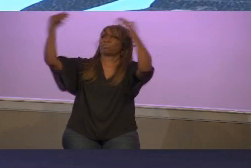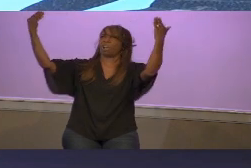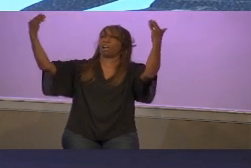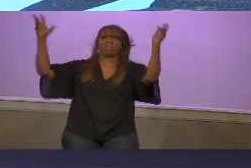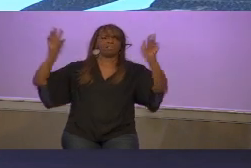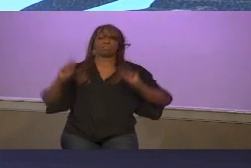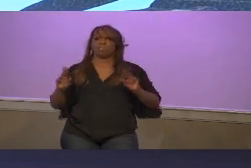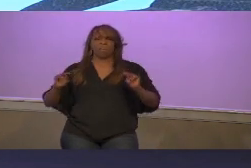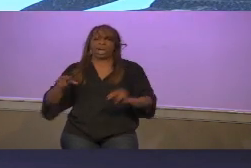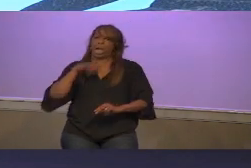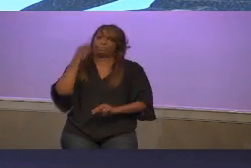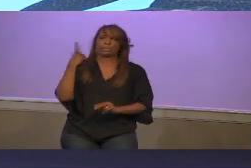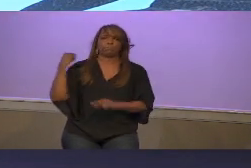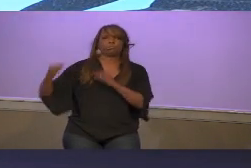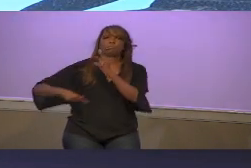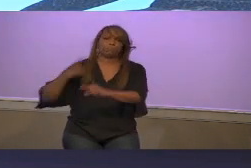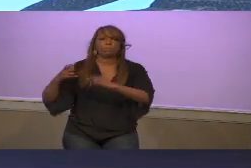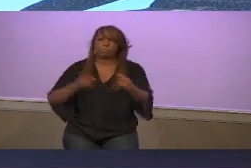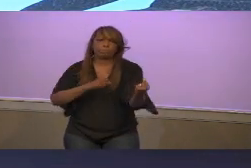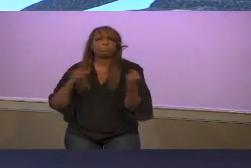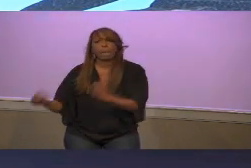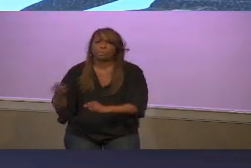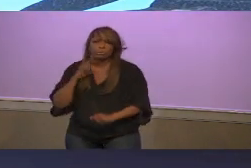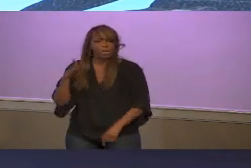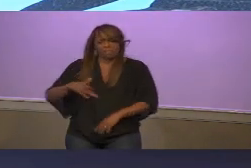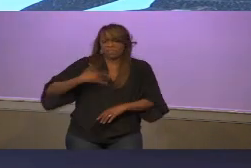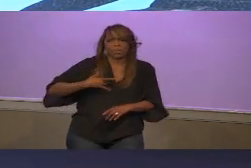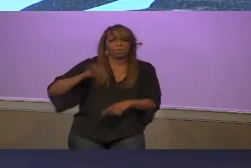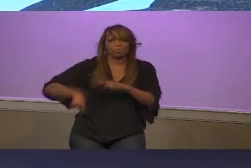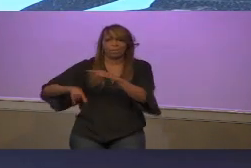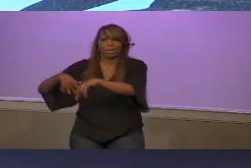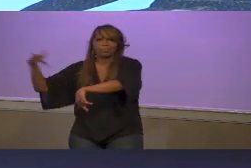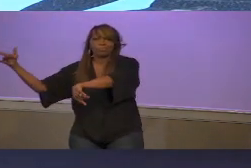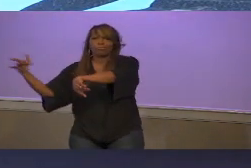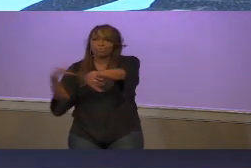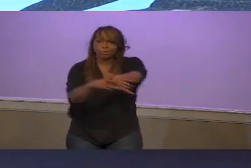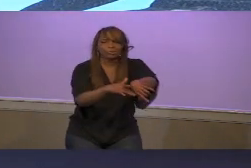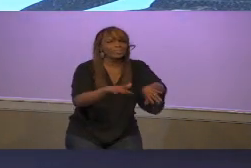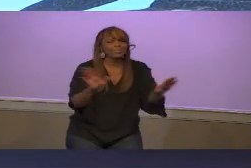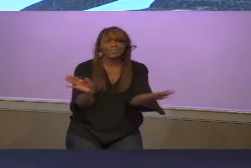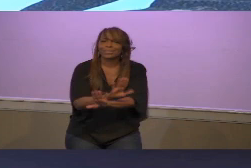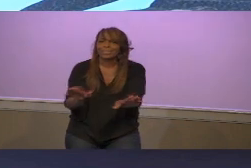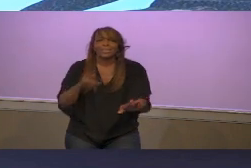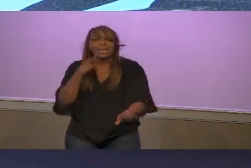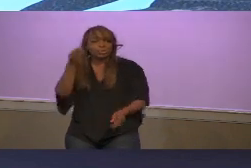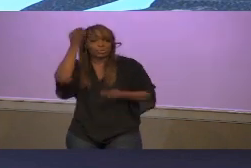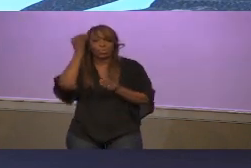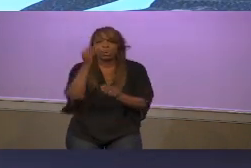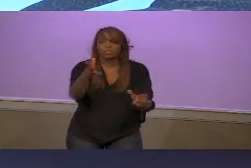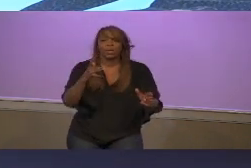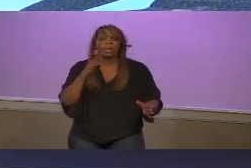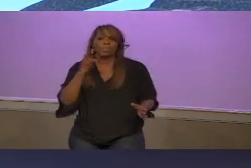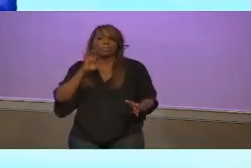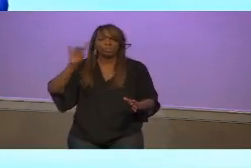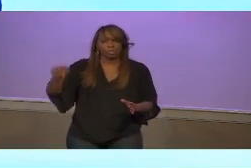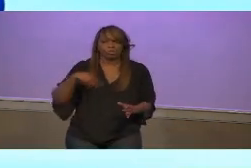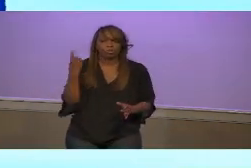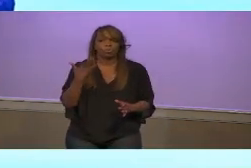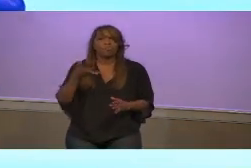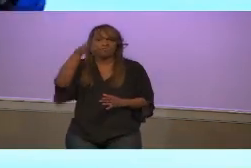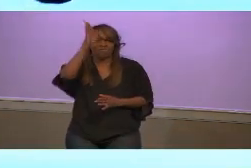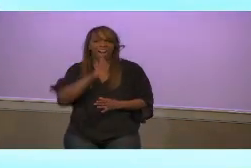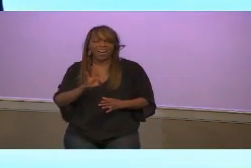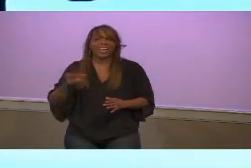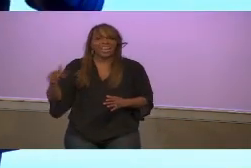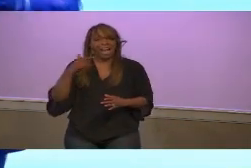than this generic power that you can feel but you cannot touch. I want you to know I'm not just a general God.